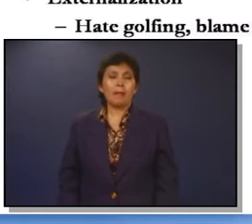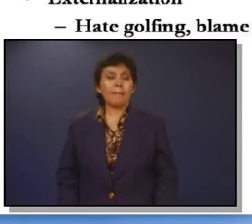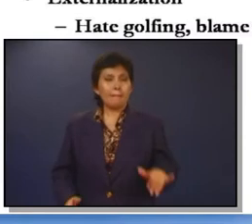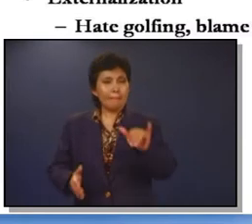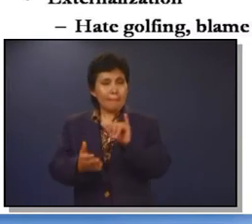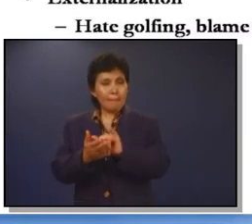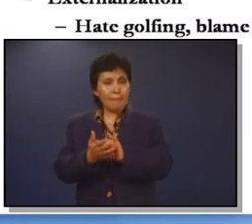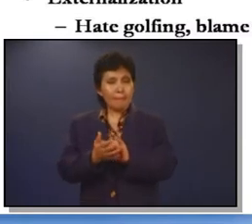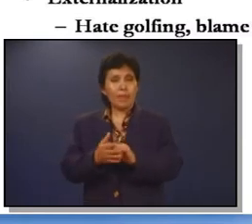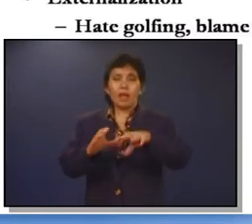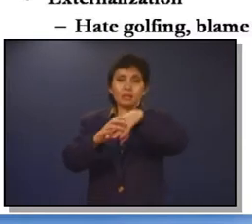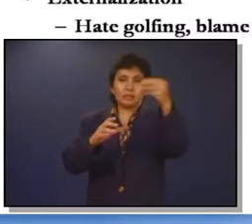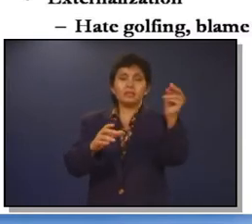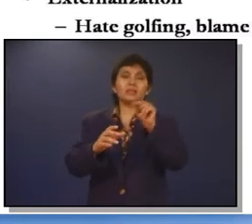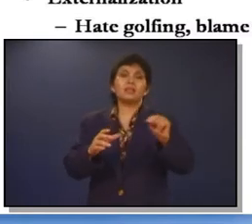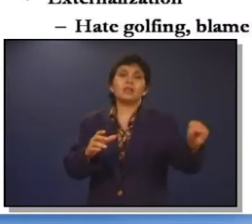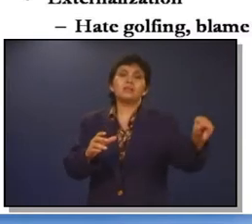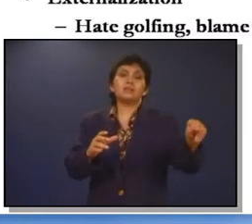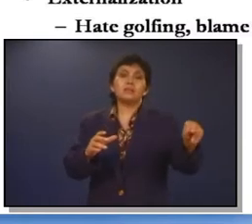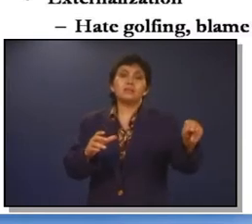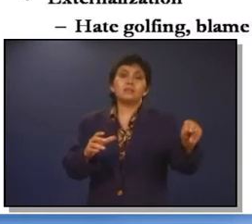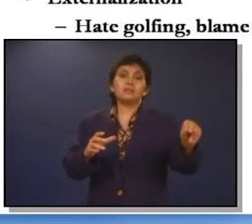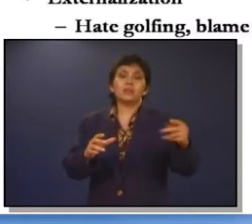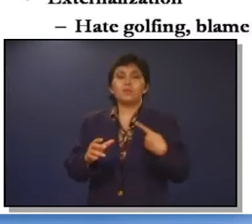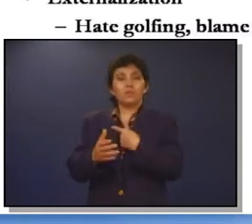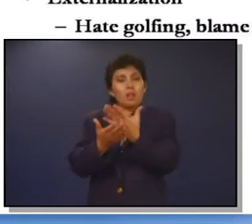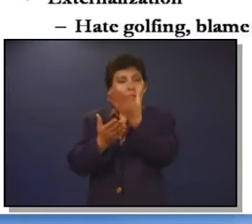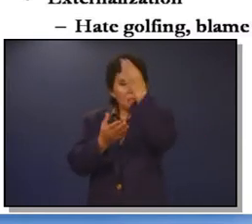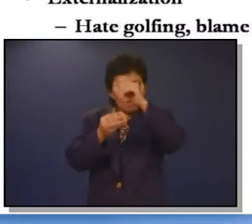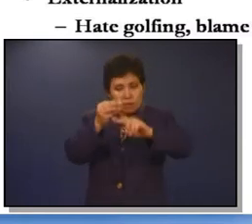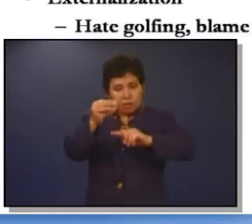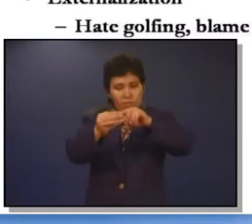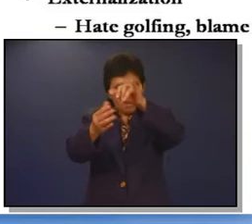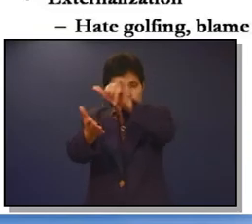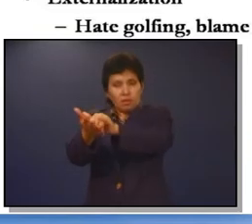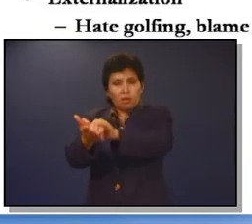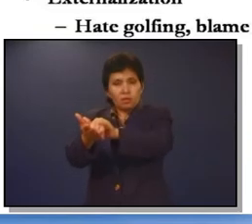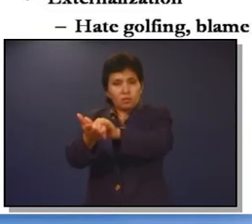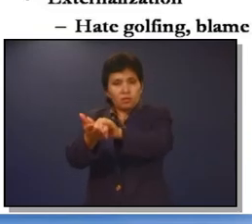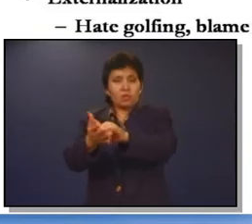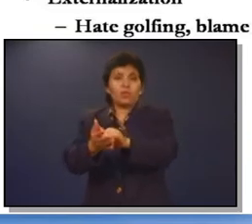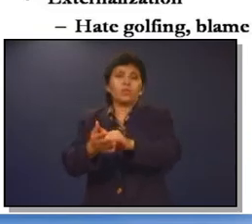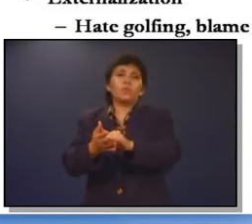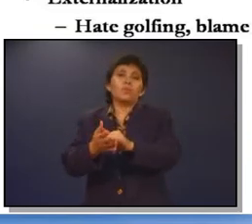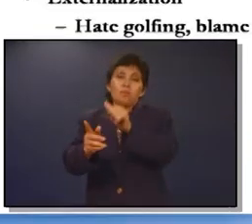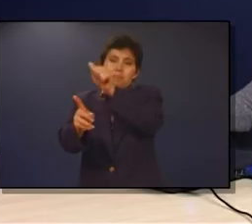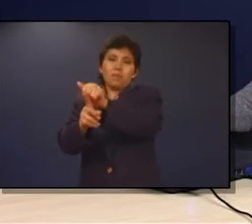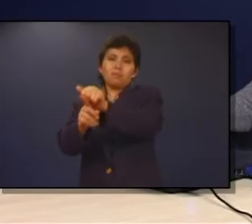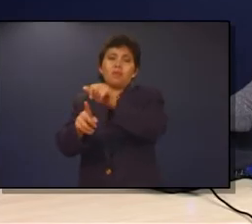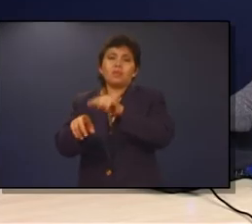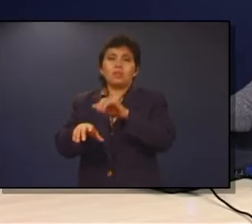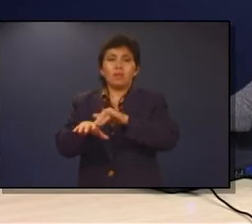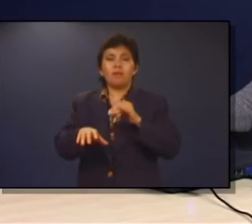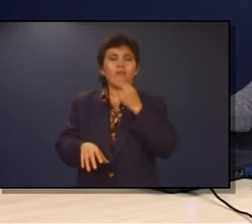is externalization. Now, externalization, just now we learned about that. Let's say we hate golfing, we would blame it on it's not fun. Okay,